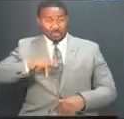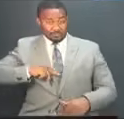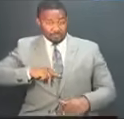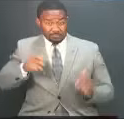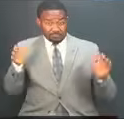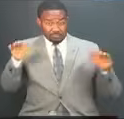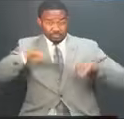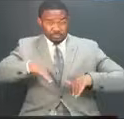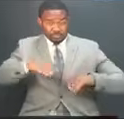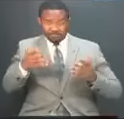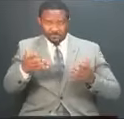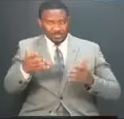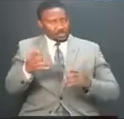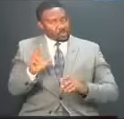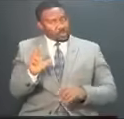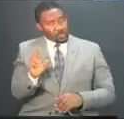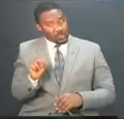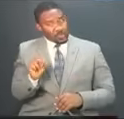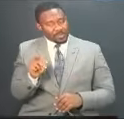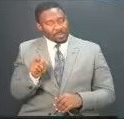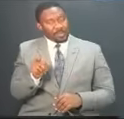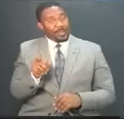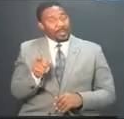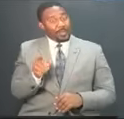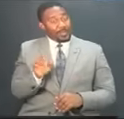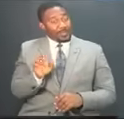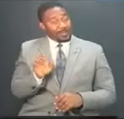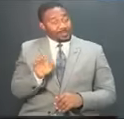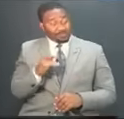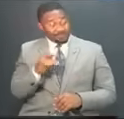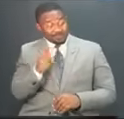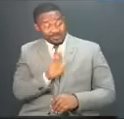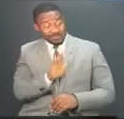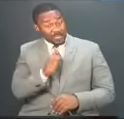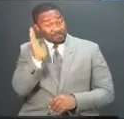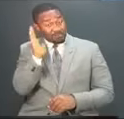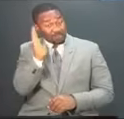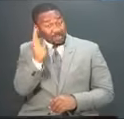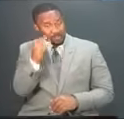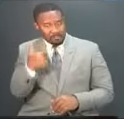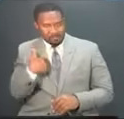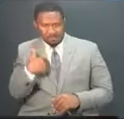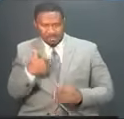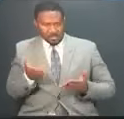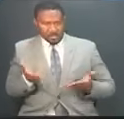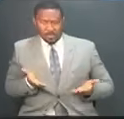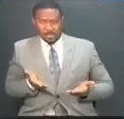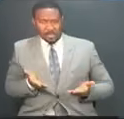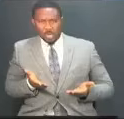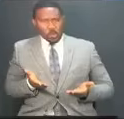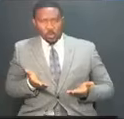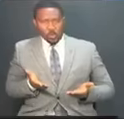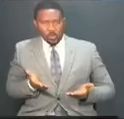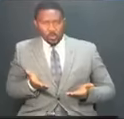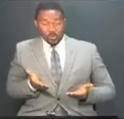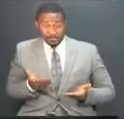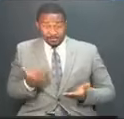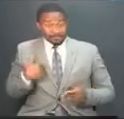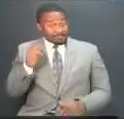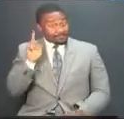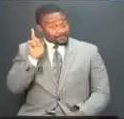the statement was made by the Minority Chief Whip. I came